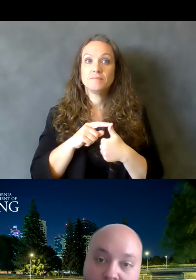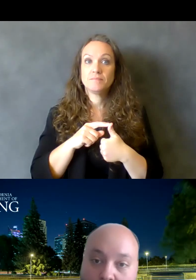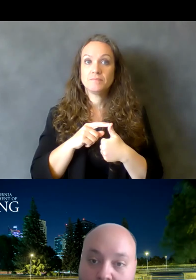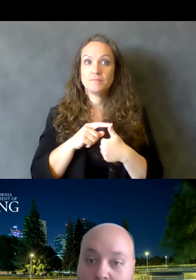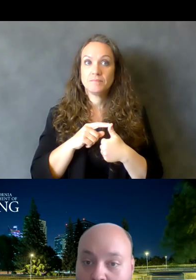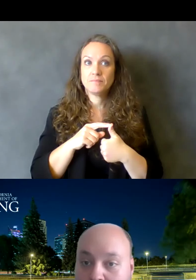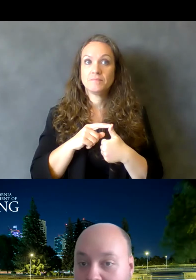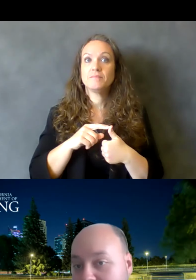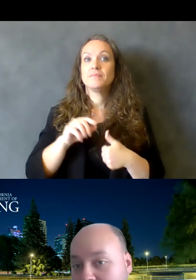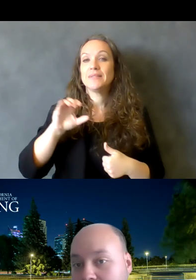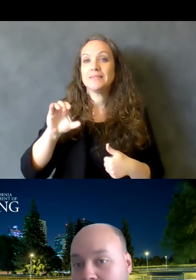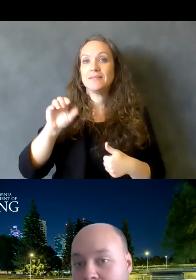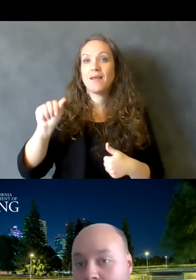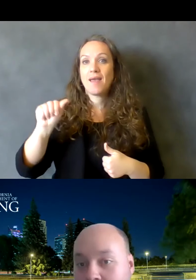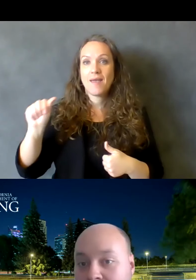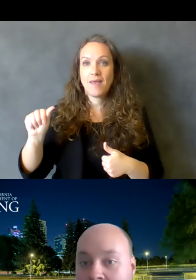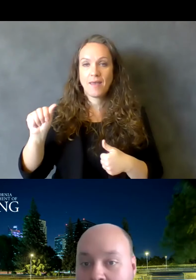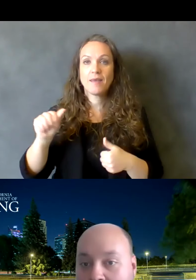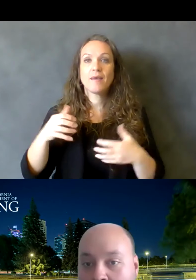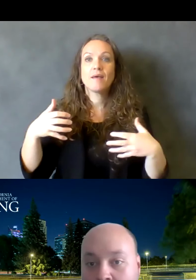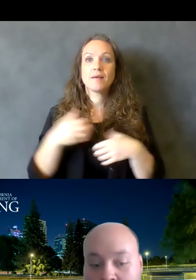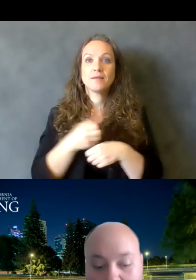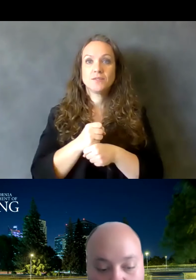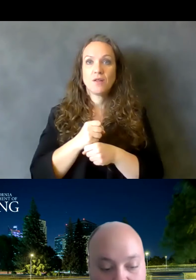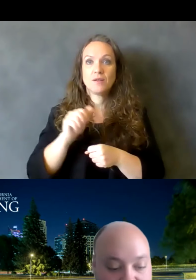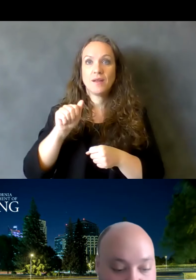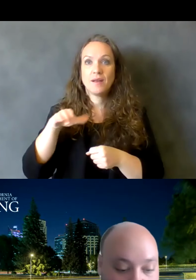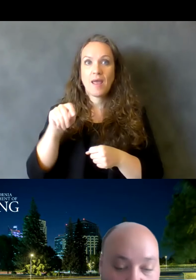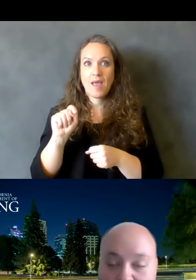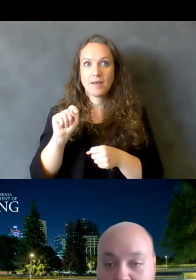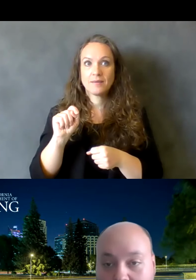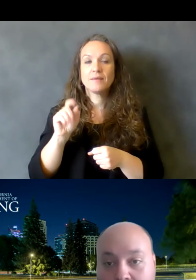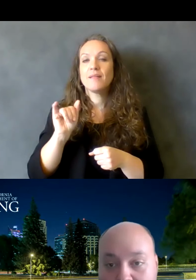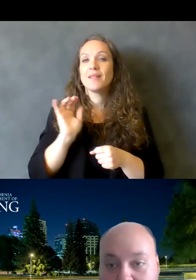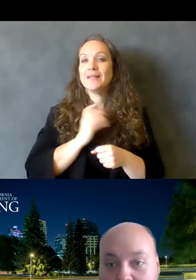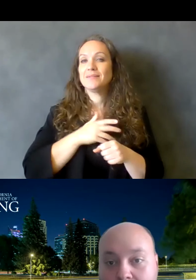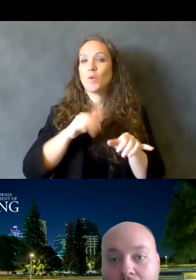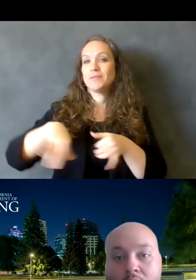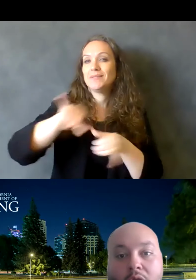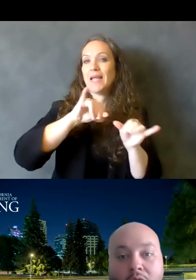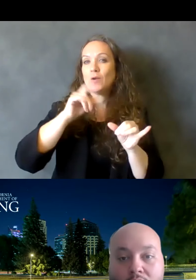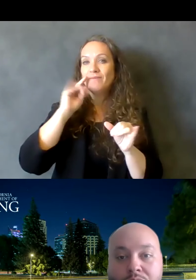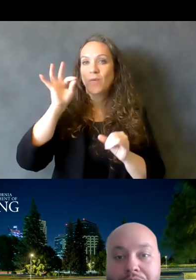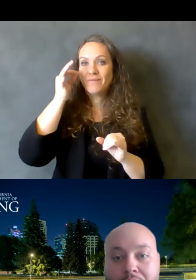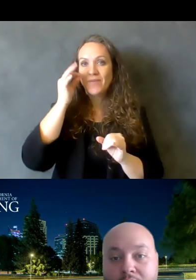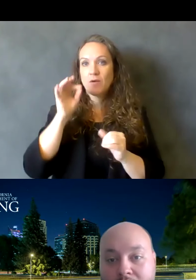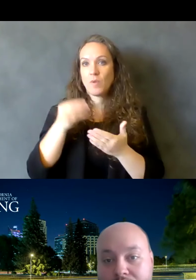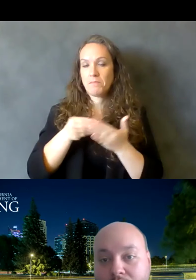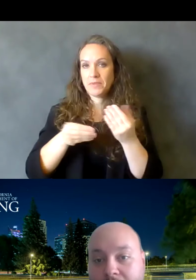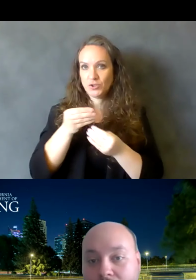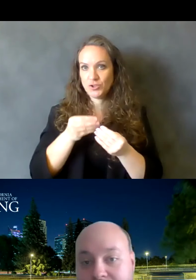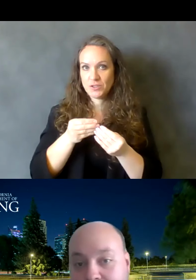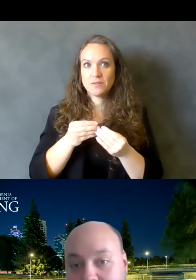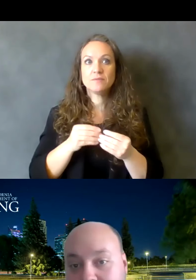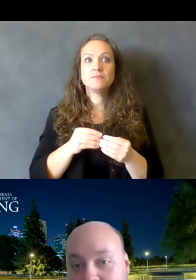of the Consolidated Appropriations Act, which was our standard federal budget. It also included an